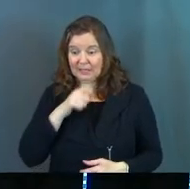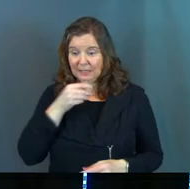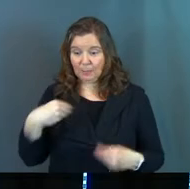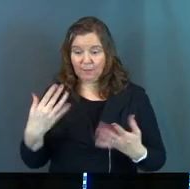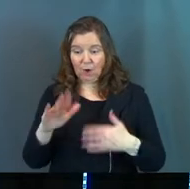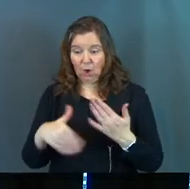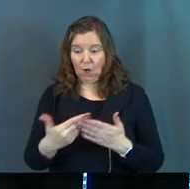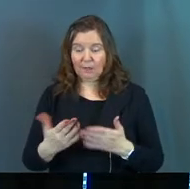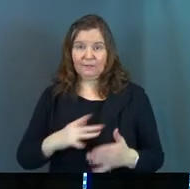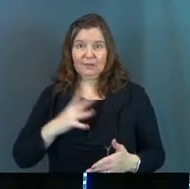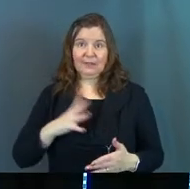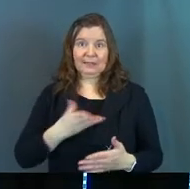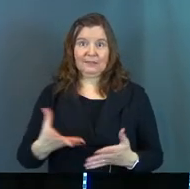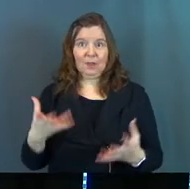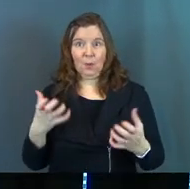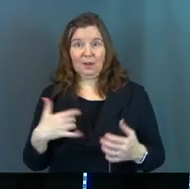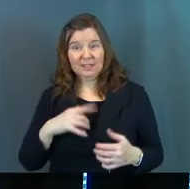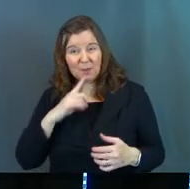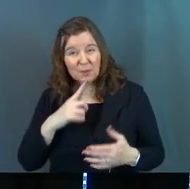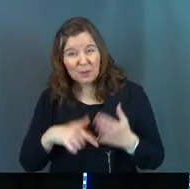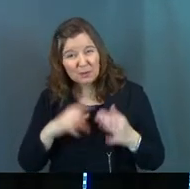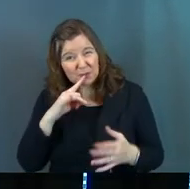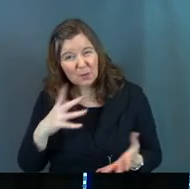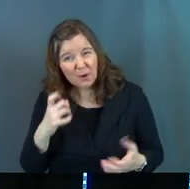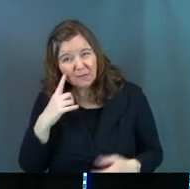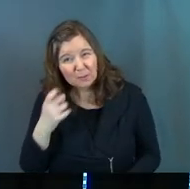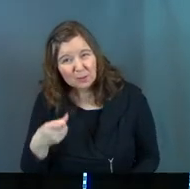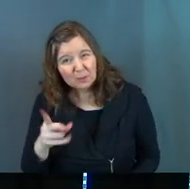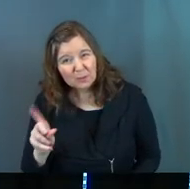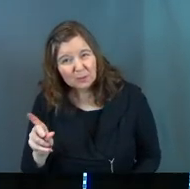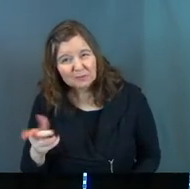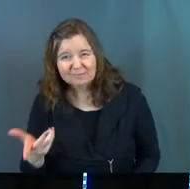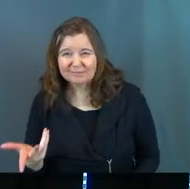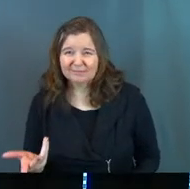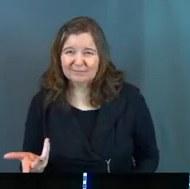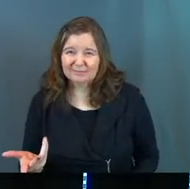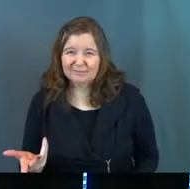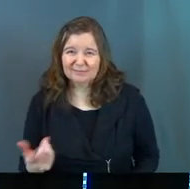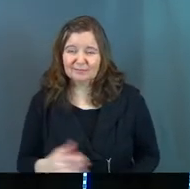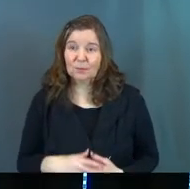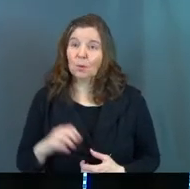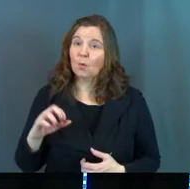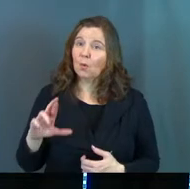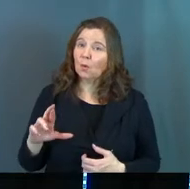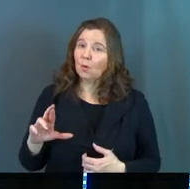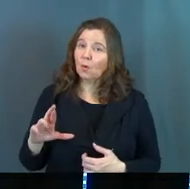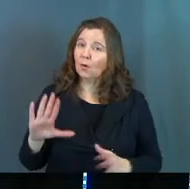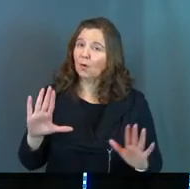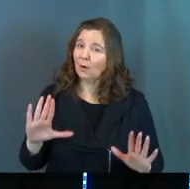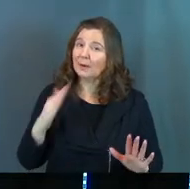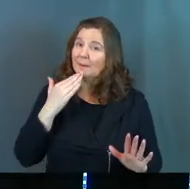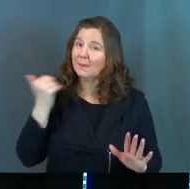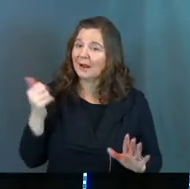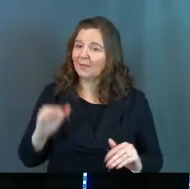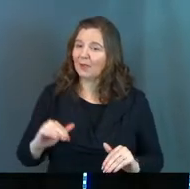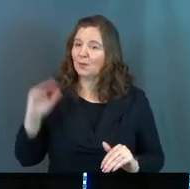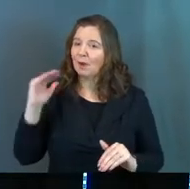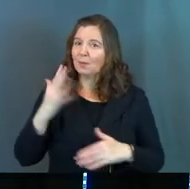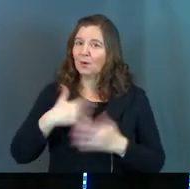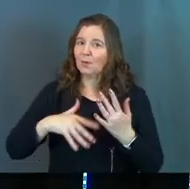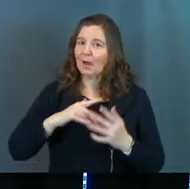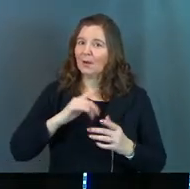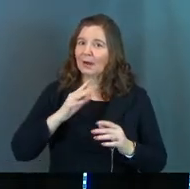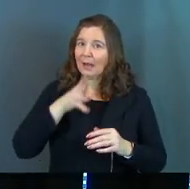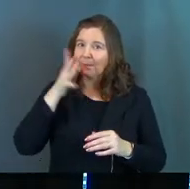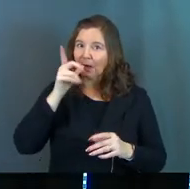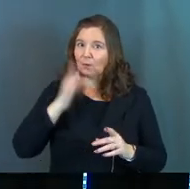I didn't provide all the stuff that they wanted? Is that really what your kids want from you? Or would it be better that they grow up around a